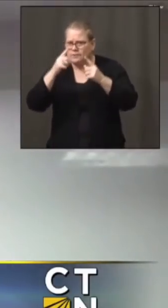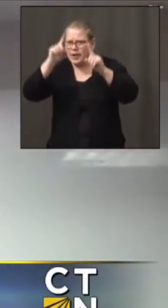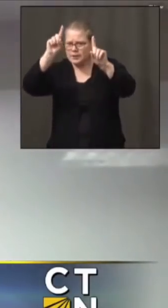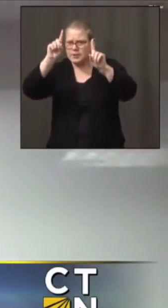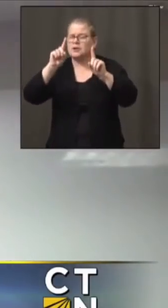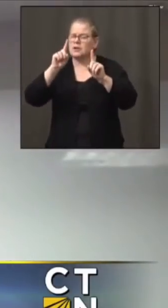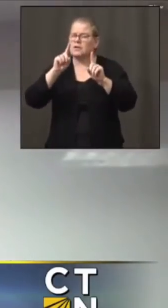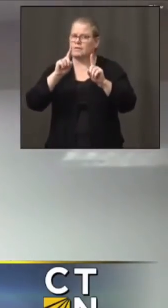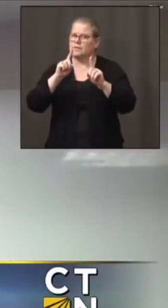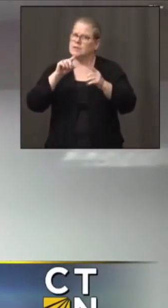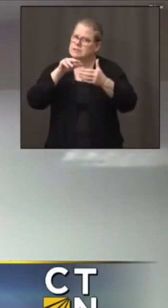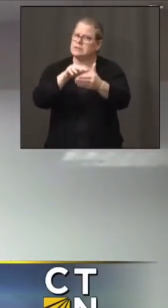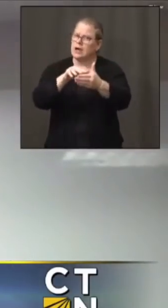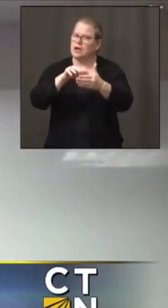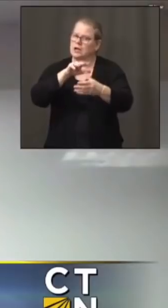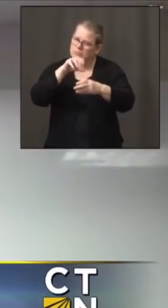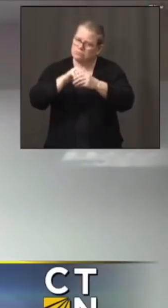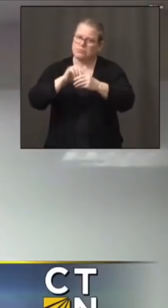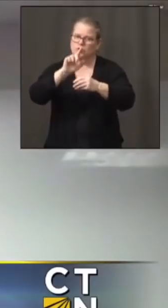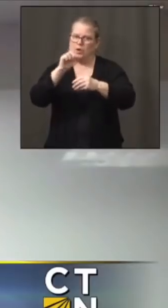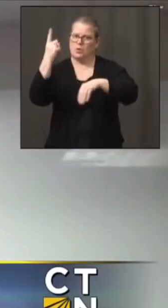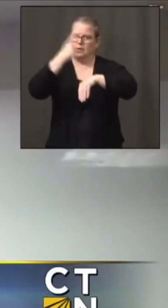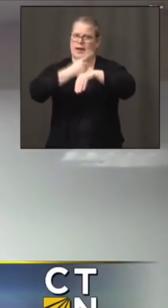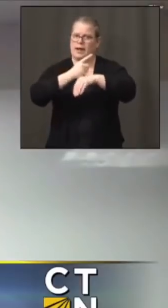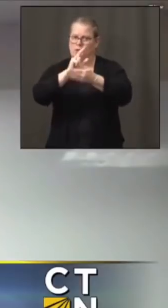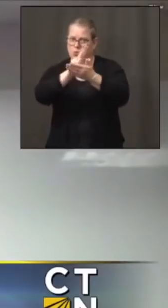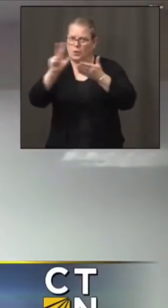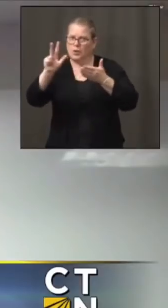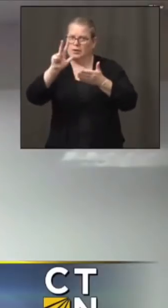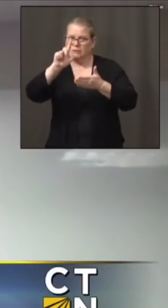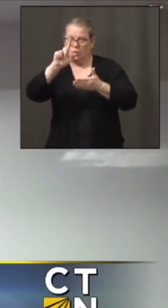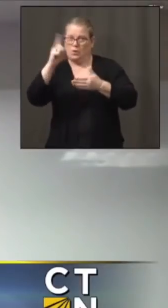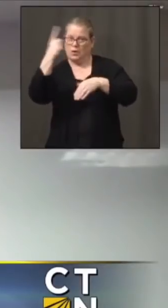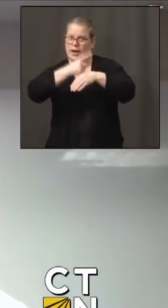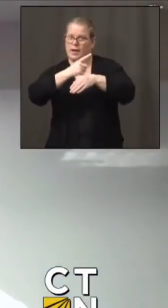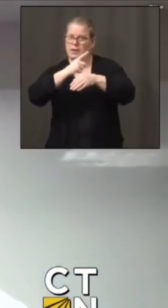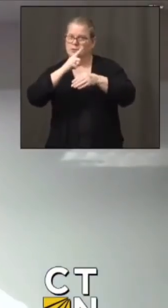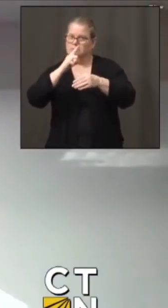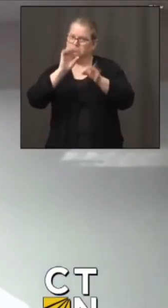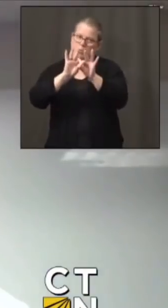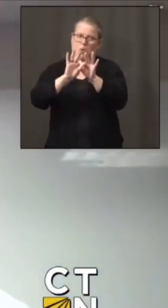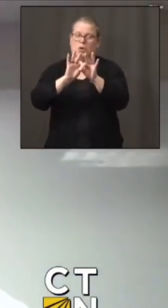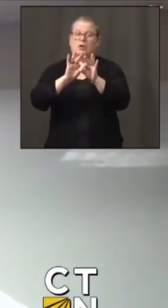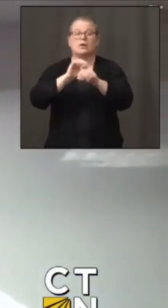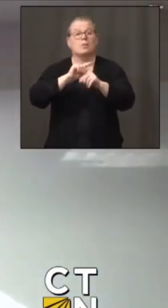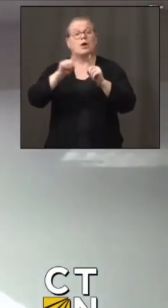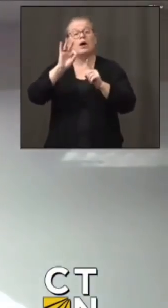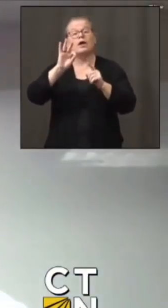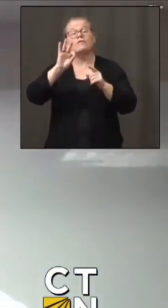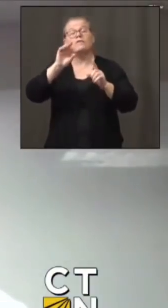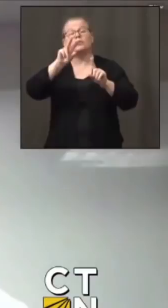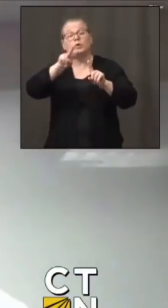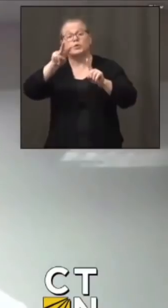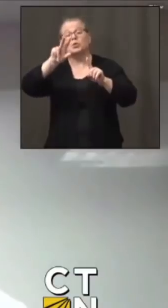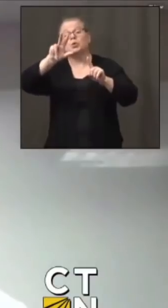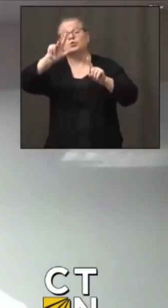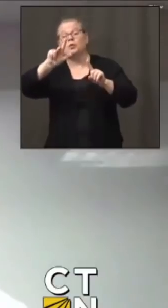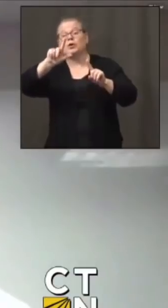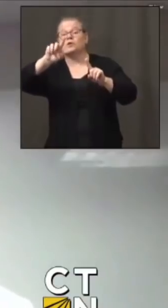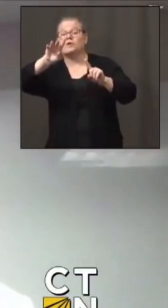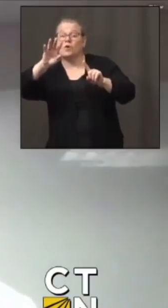But again, the gap itself, it shouldn't reduce the efficacy that much.